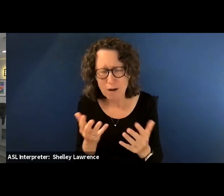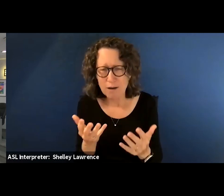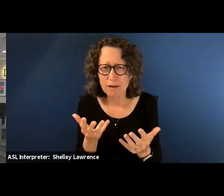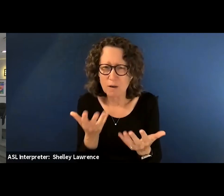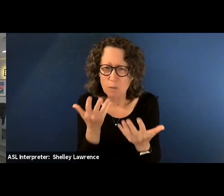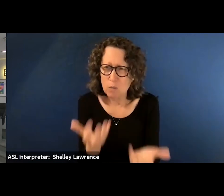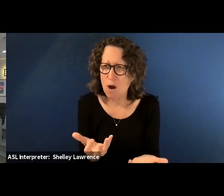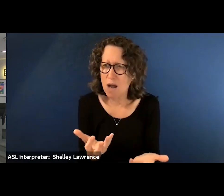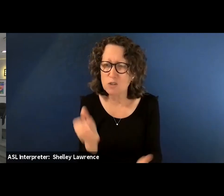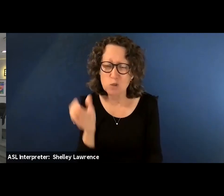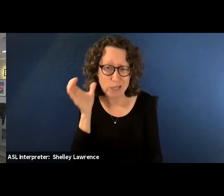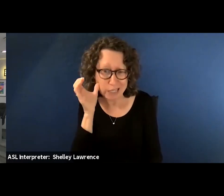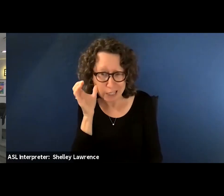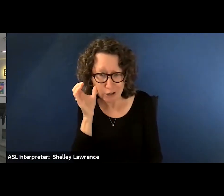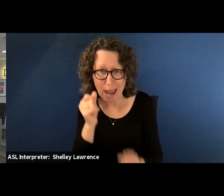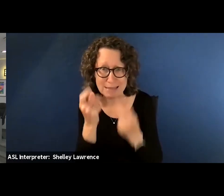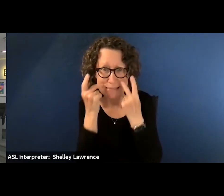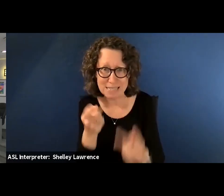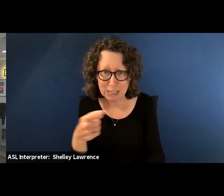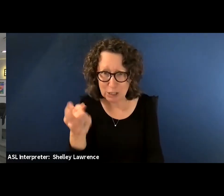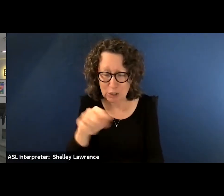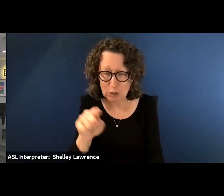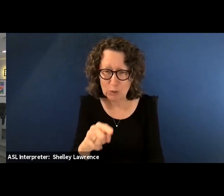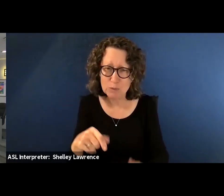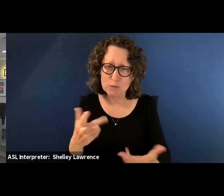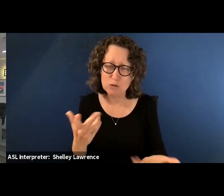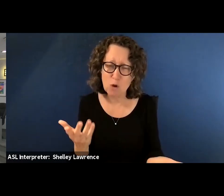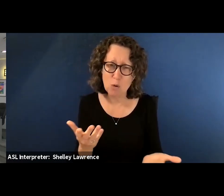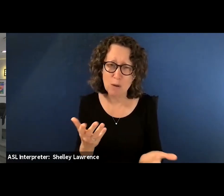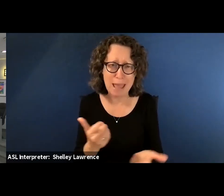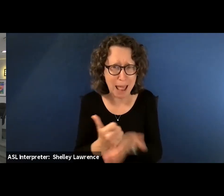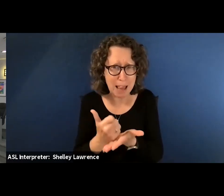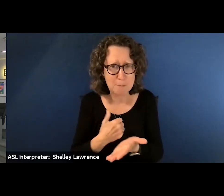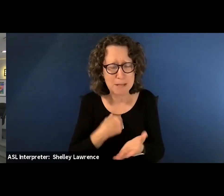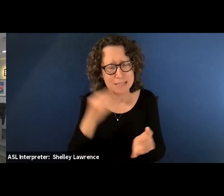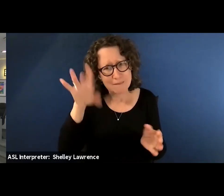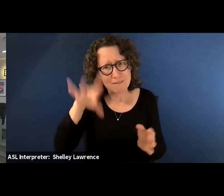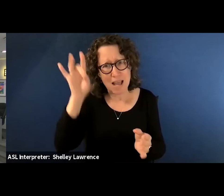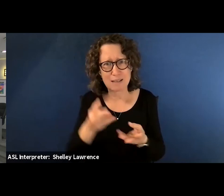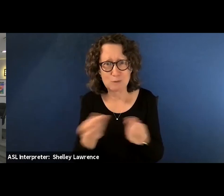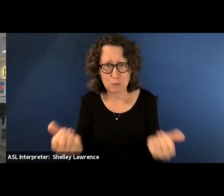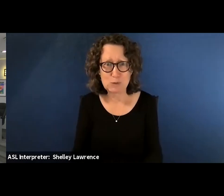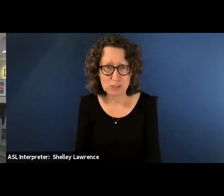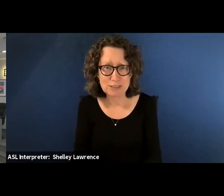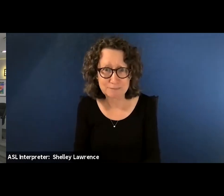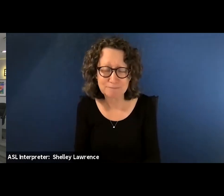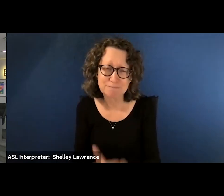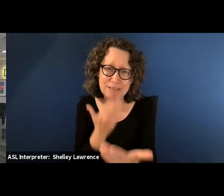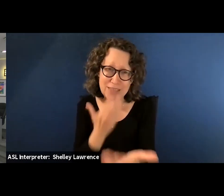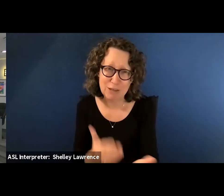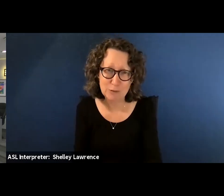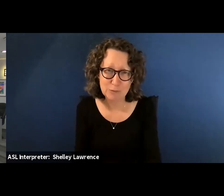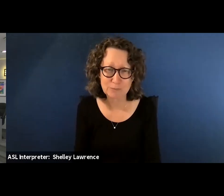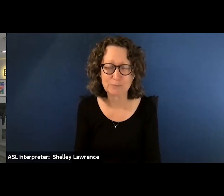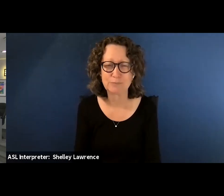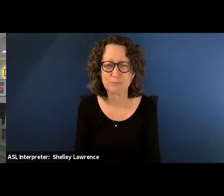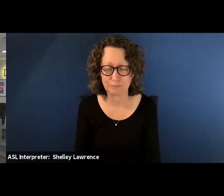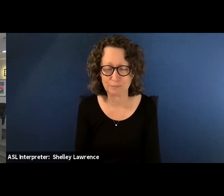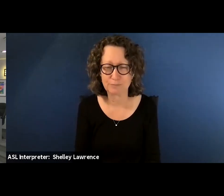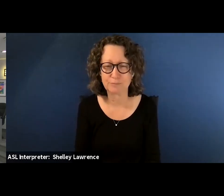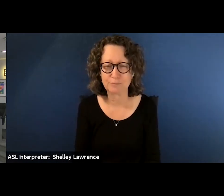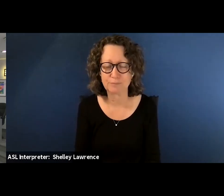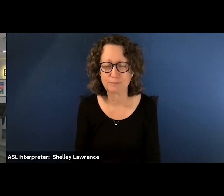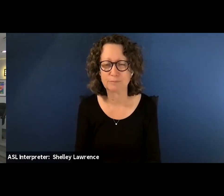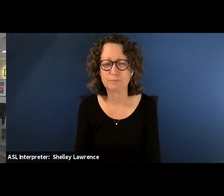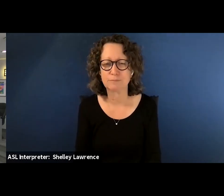we want to hear you and see you. So help us think this through. Thanks a lot.